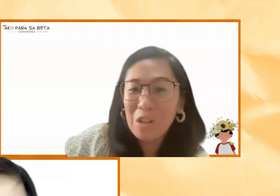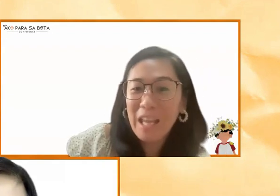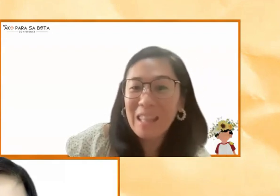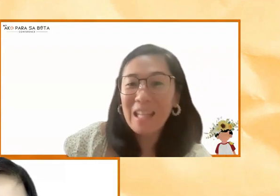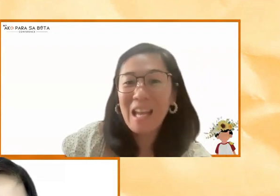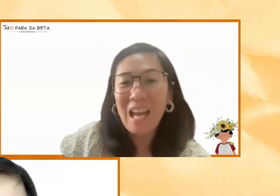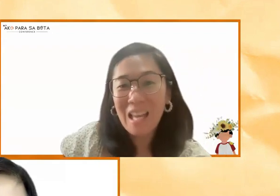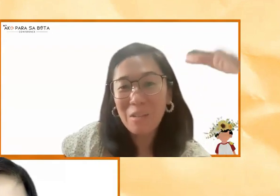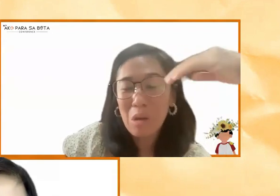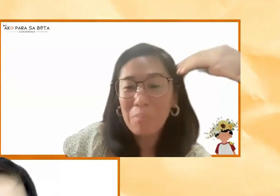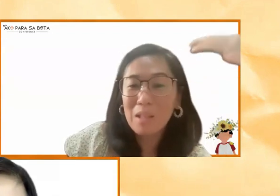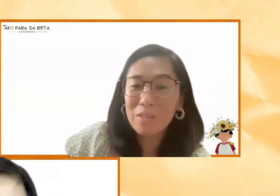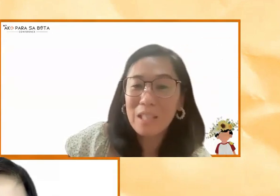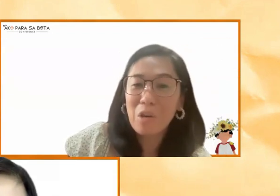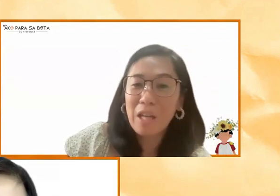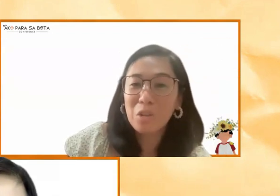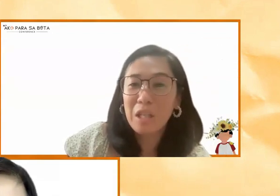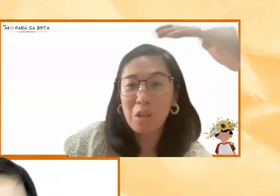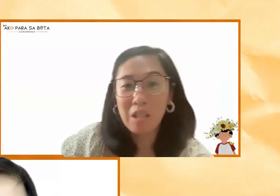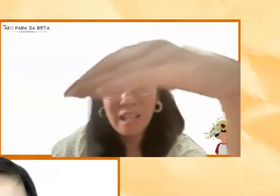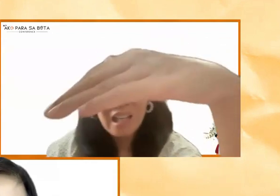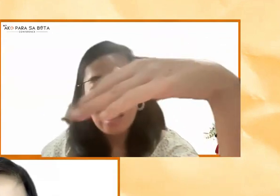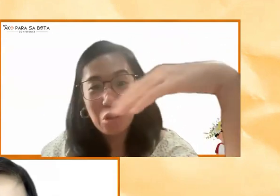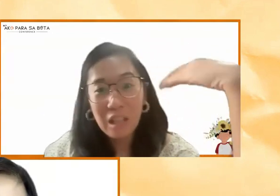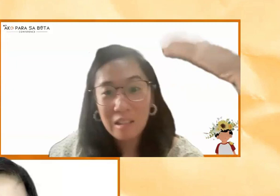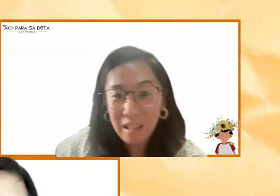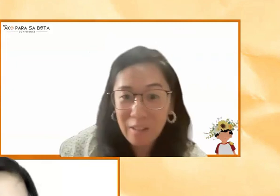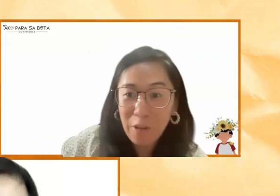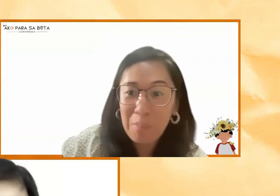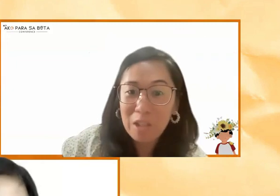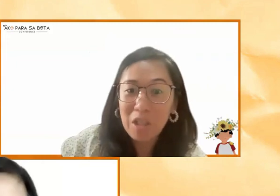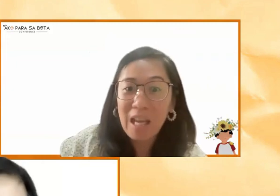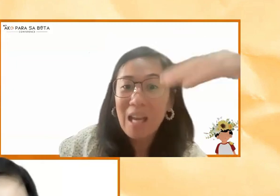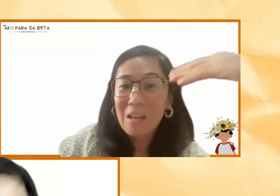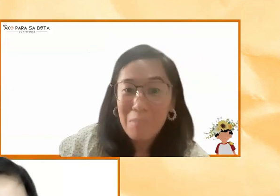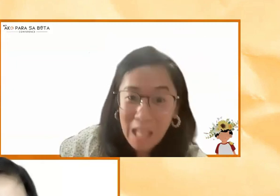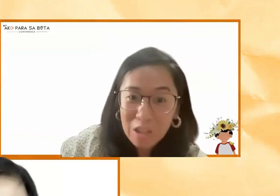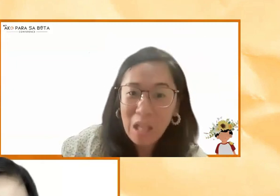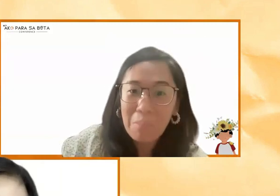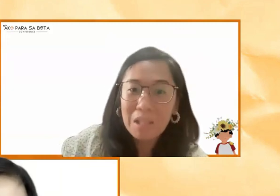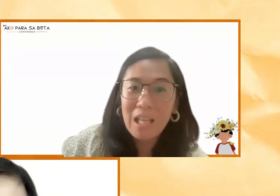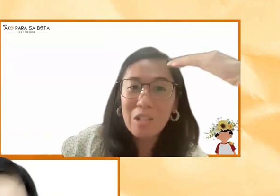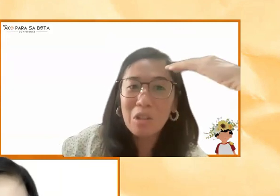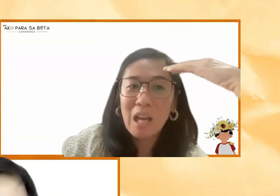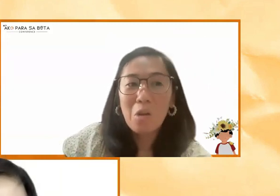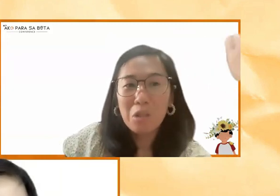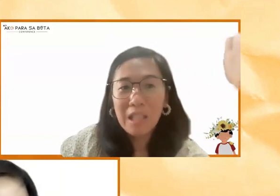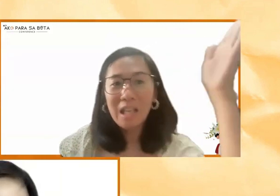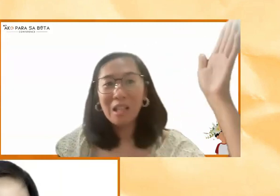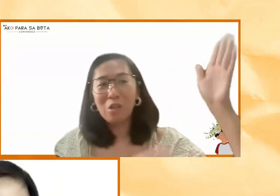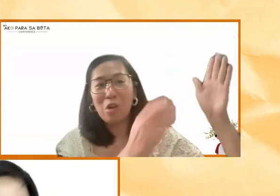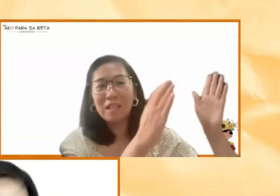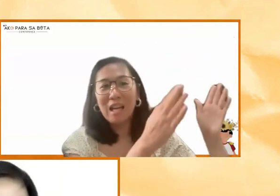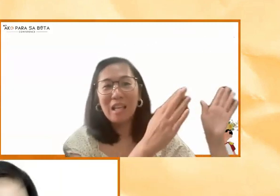normal, ganon. And then, I do a bit of psychoeducation. Like, the information na minention namin sa inyo na, o